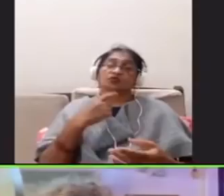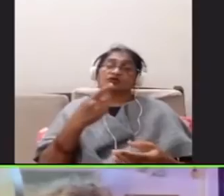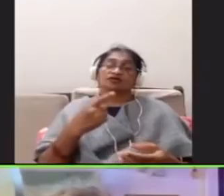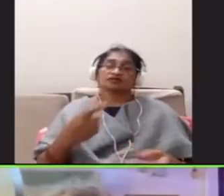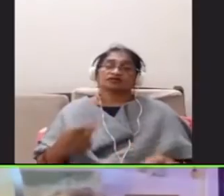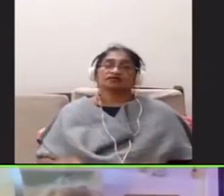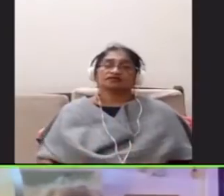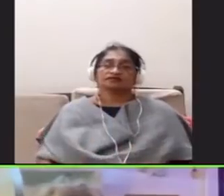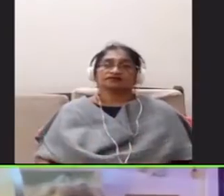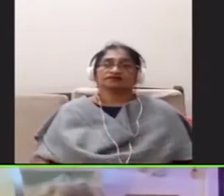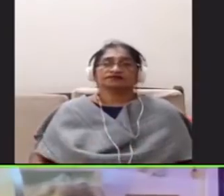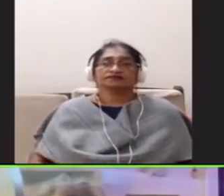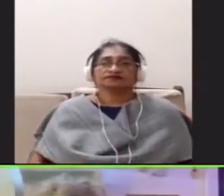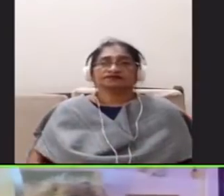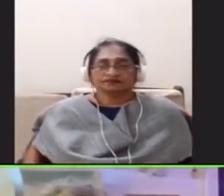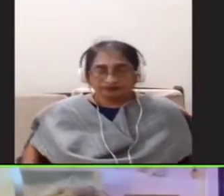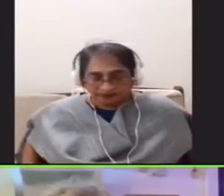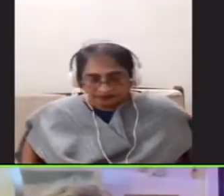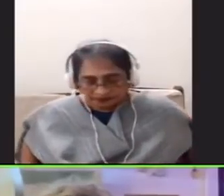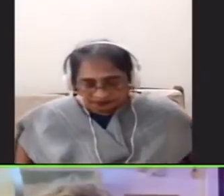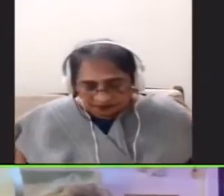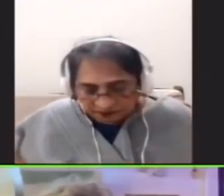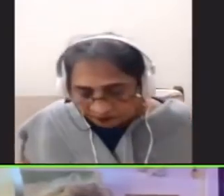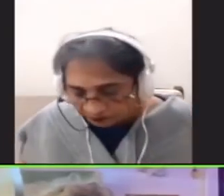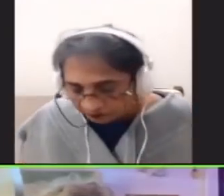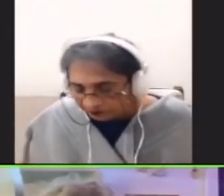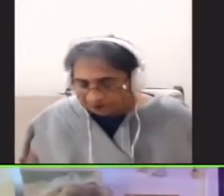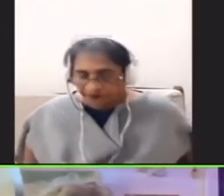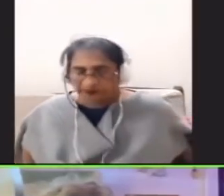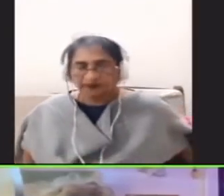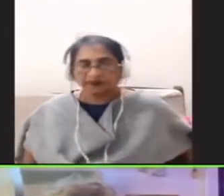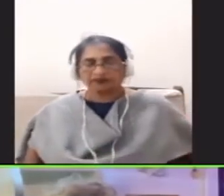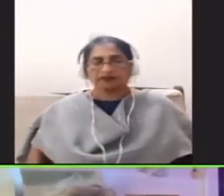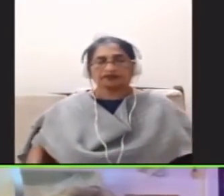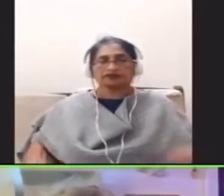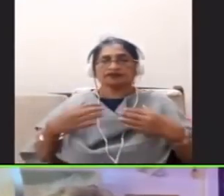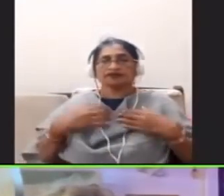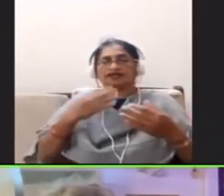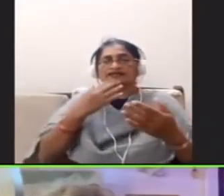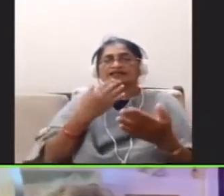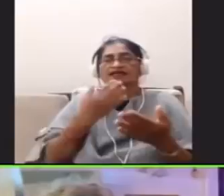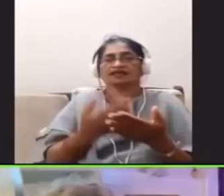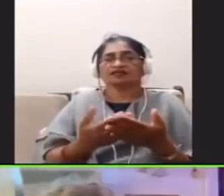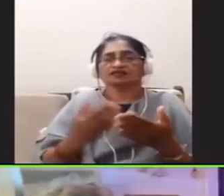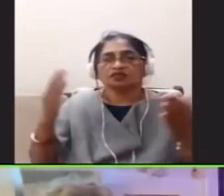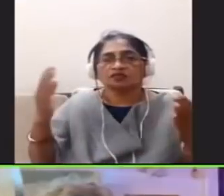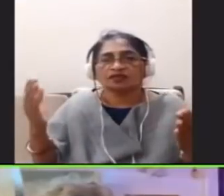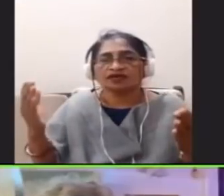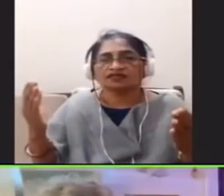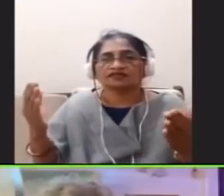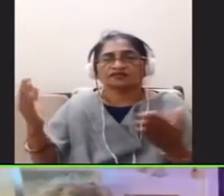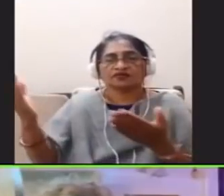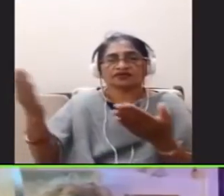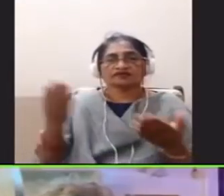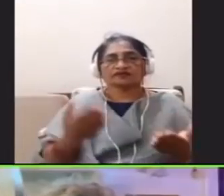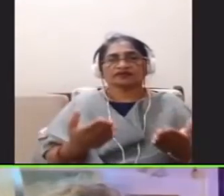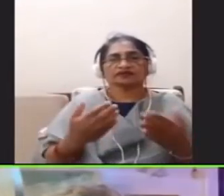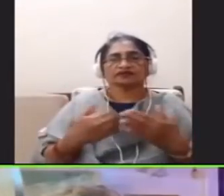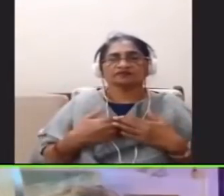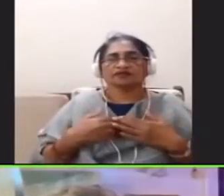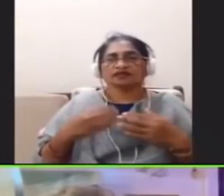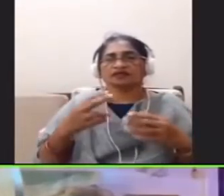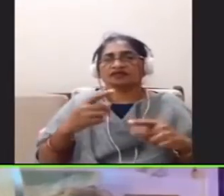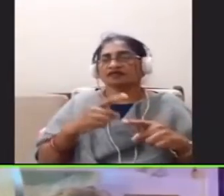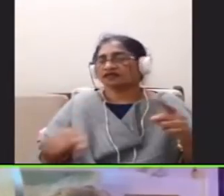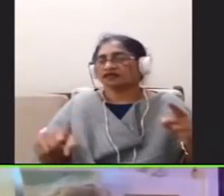you. Thank you so much for inviting me. This is all very exciting. I cannot believe you've got all of